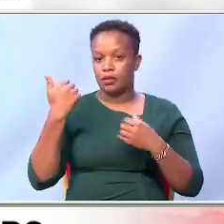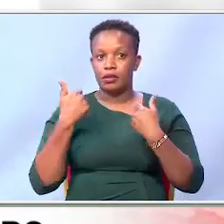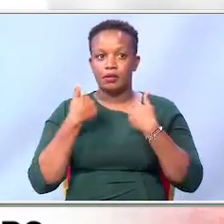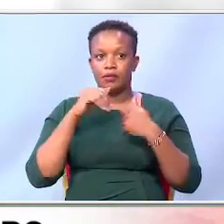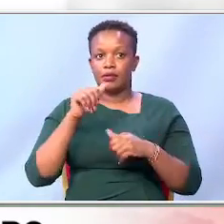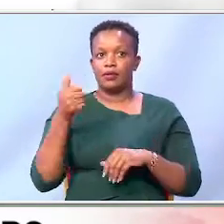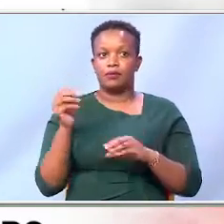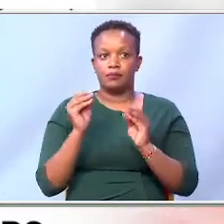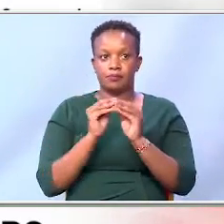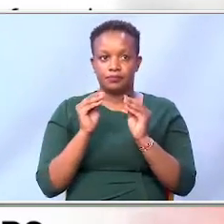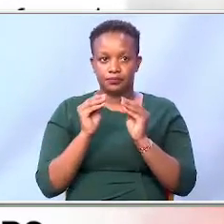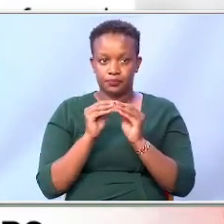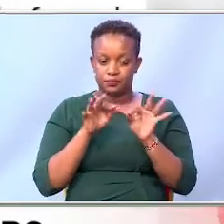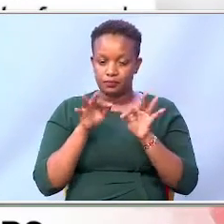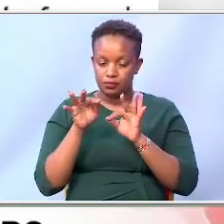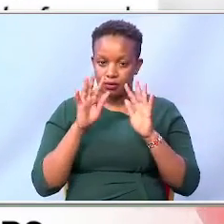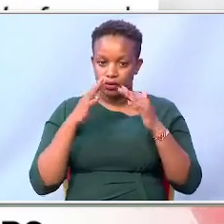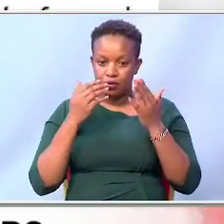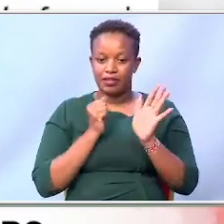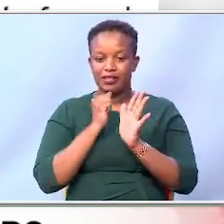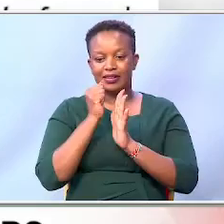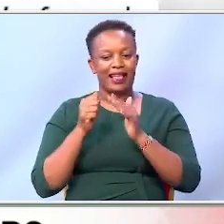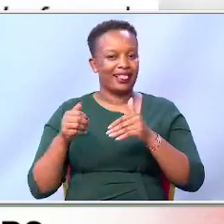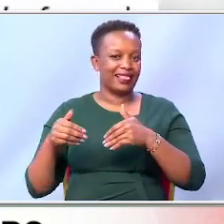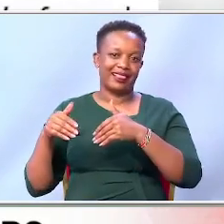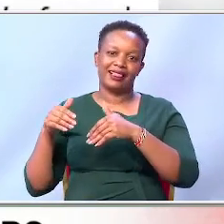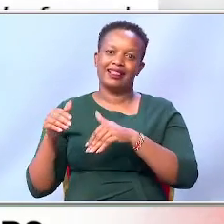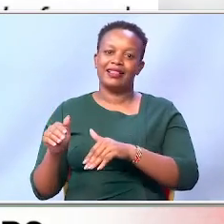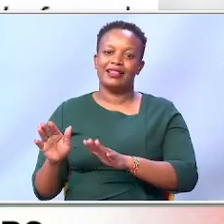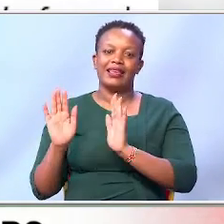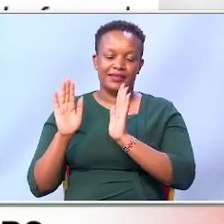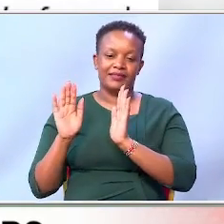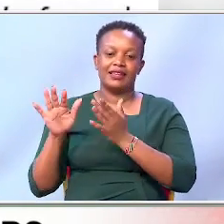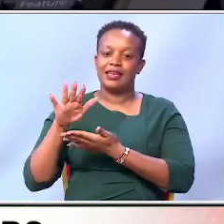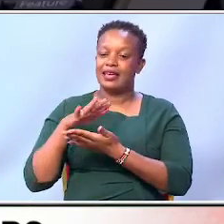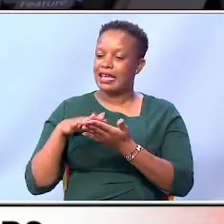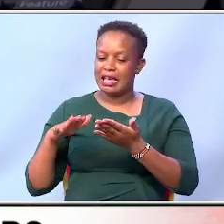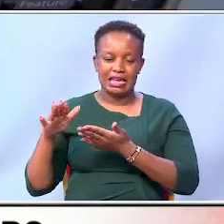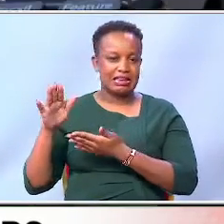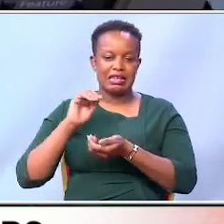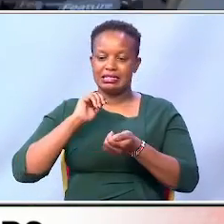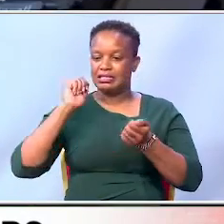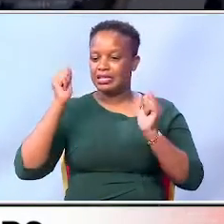clearly stating that the train has left the station and there was no turning back.